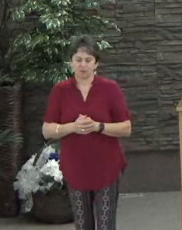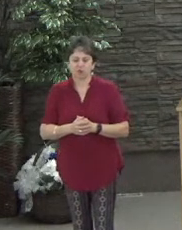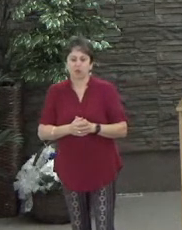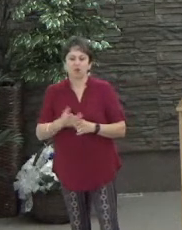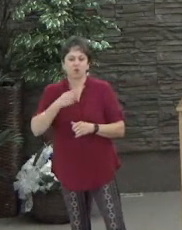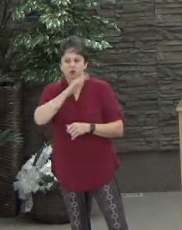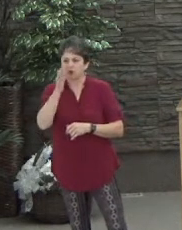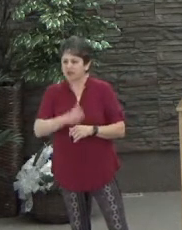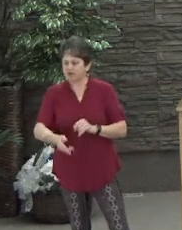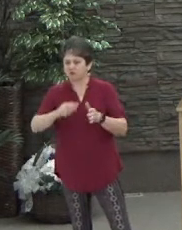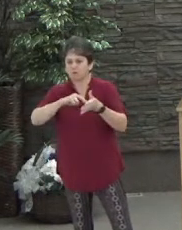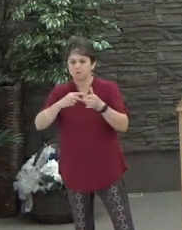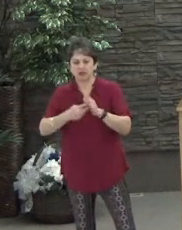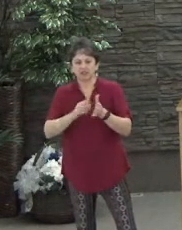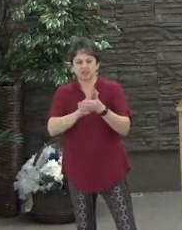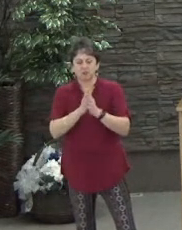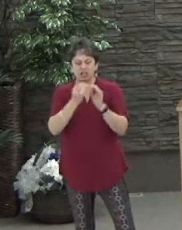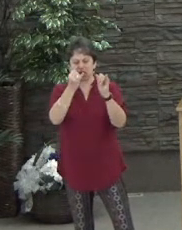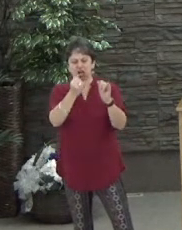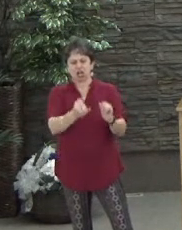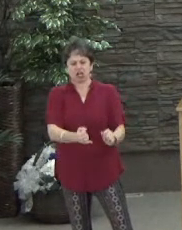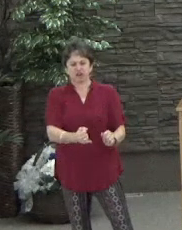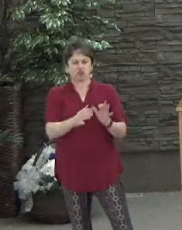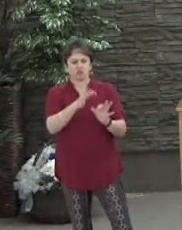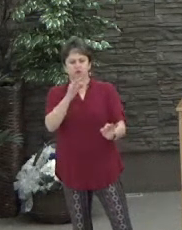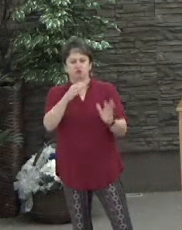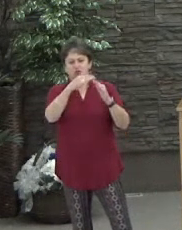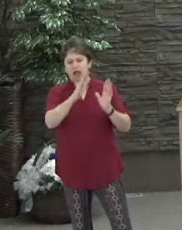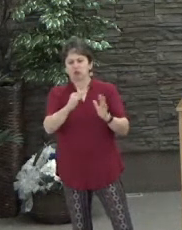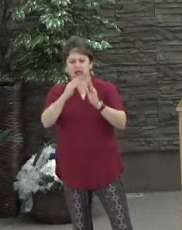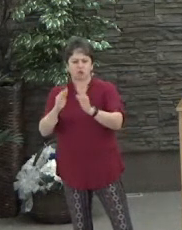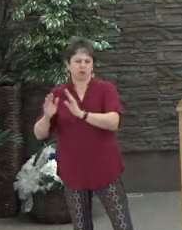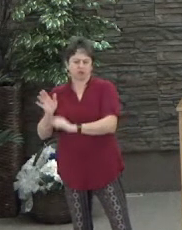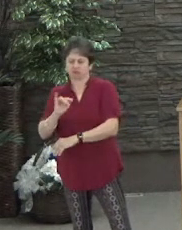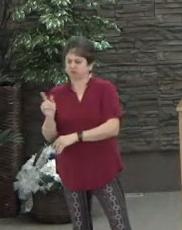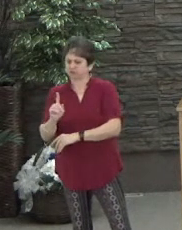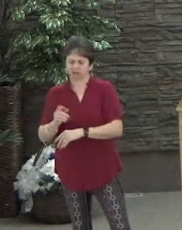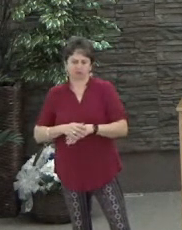We were never meant to be individual spiritual houses.